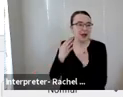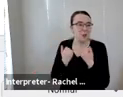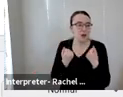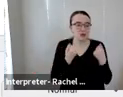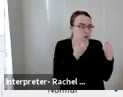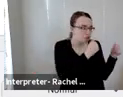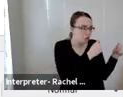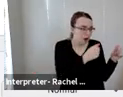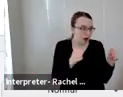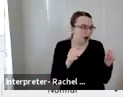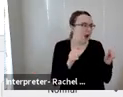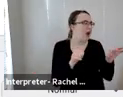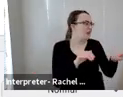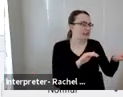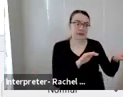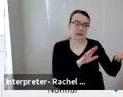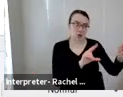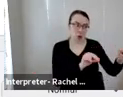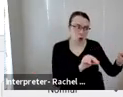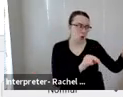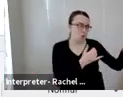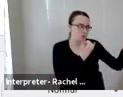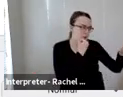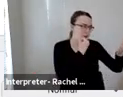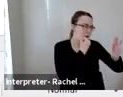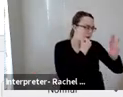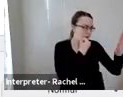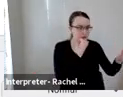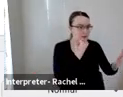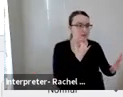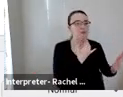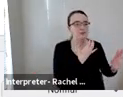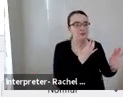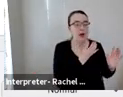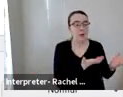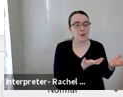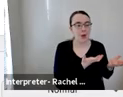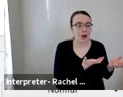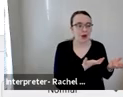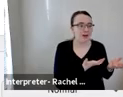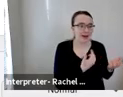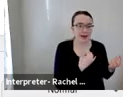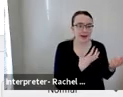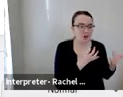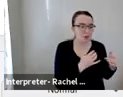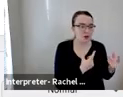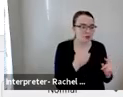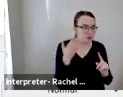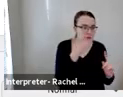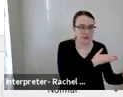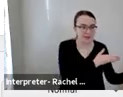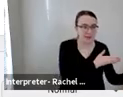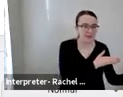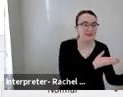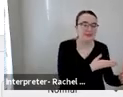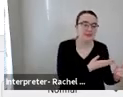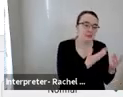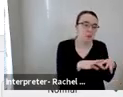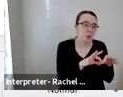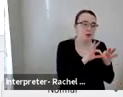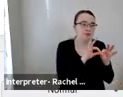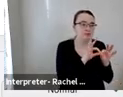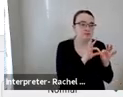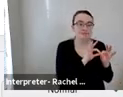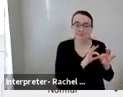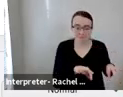say, oh no, this is not the way, you know, not the way I want to do this, right? You know, it to me,